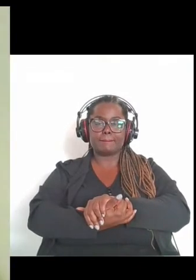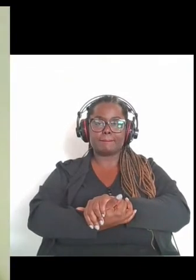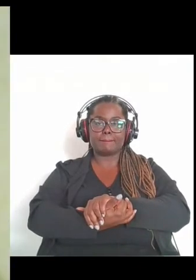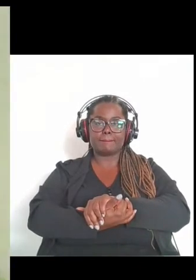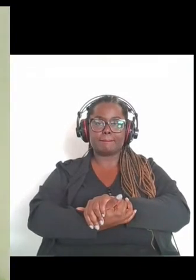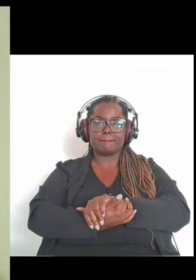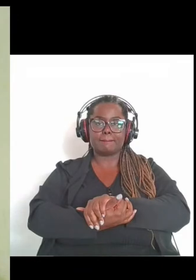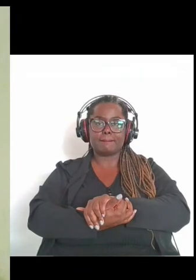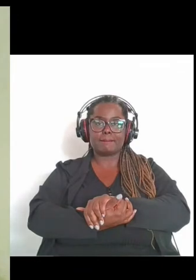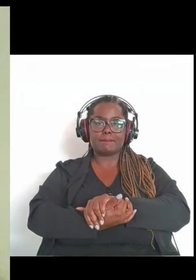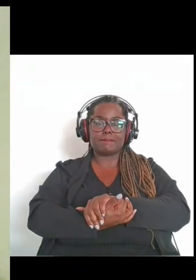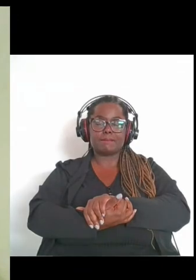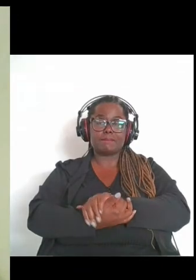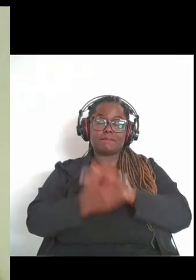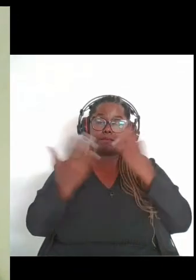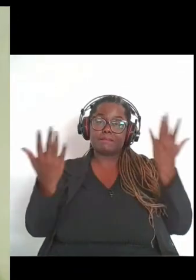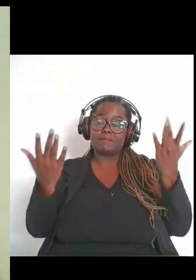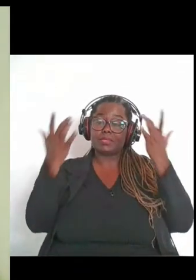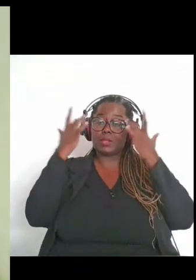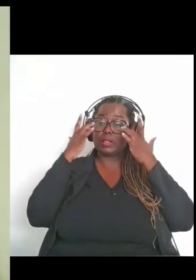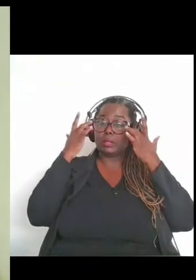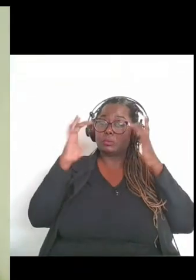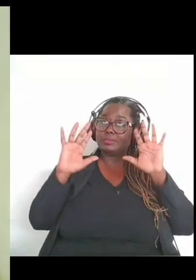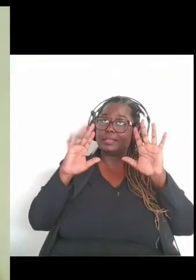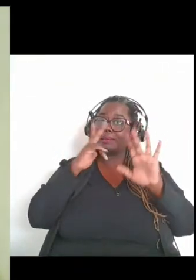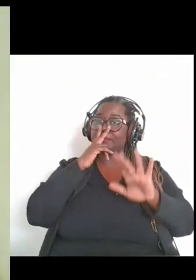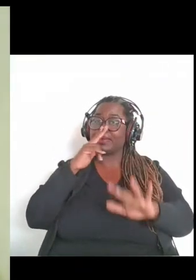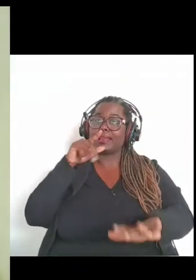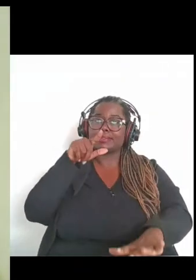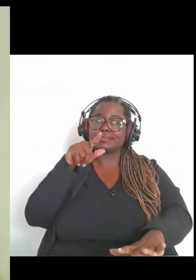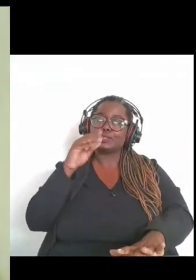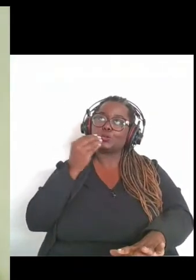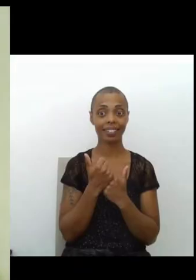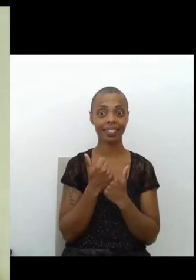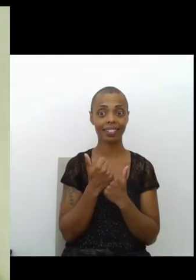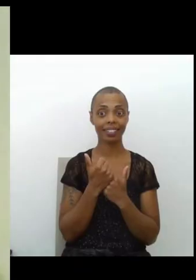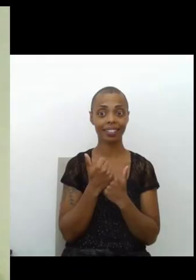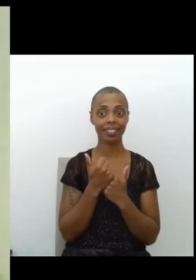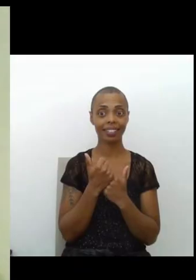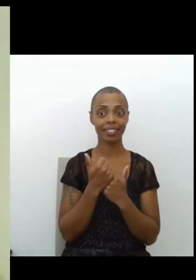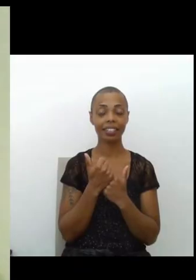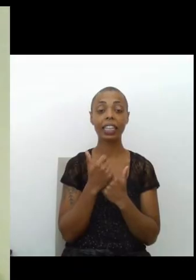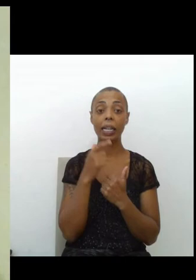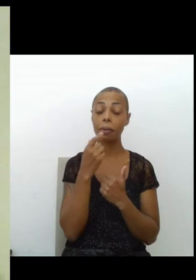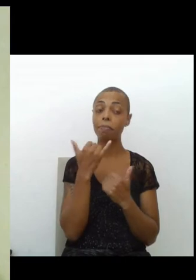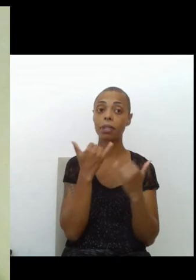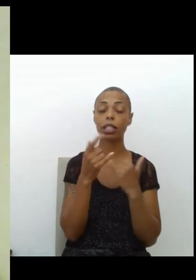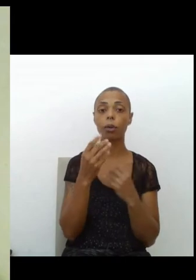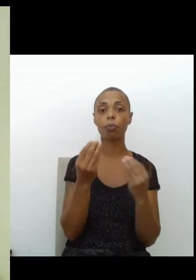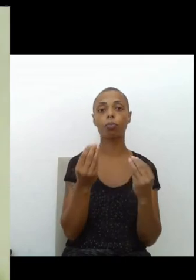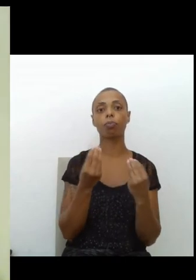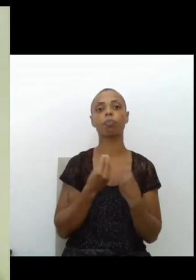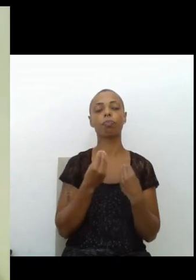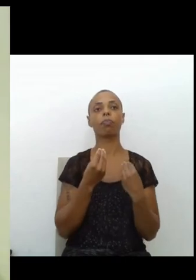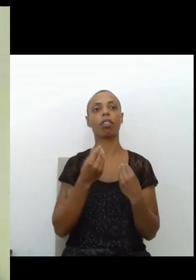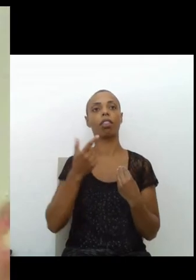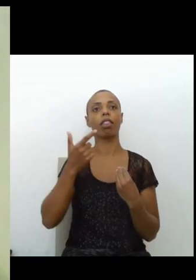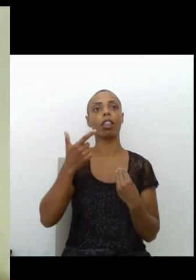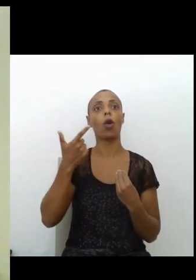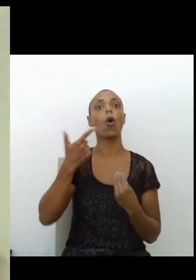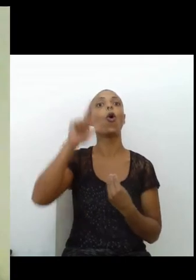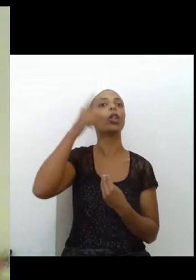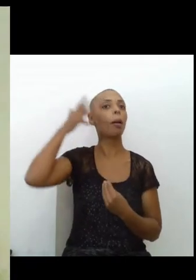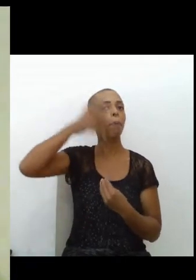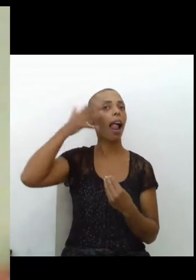sure to to talk about this topic of course we we can learn from from